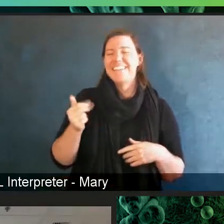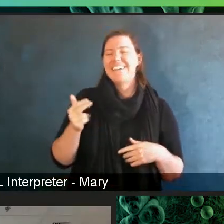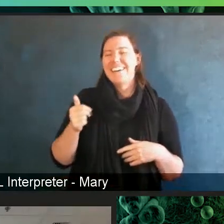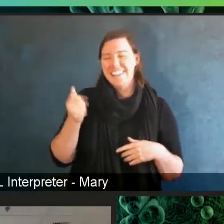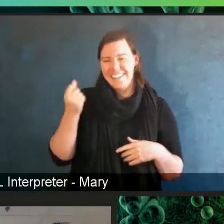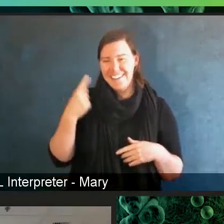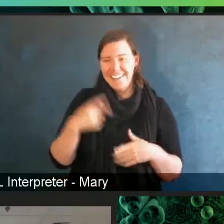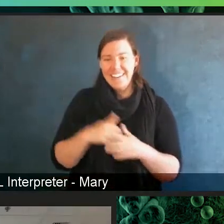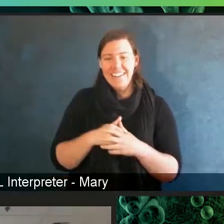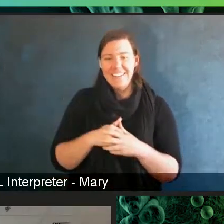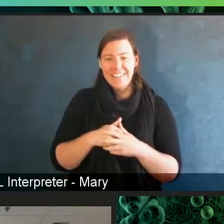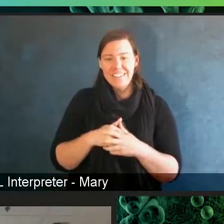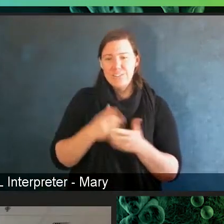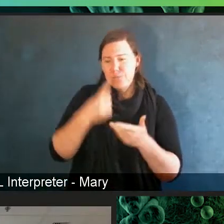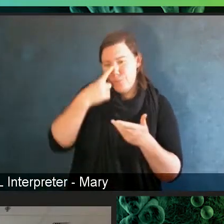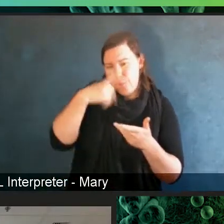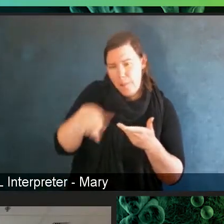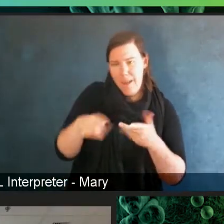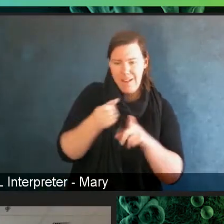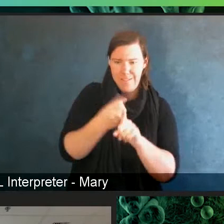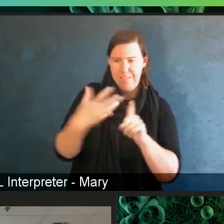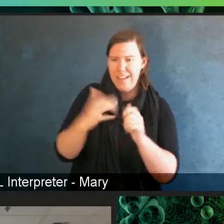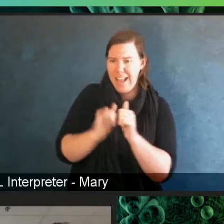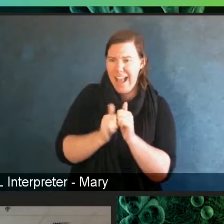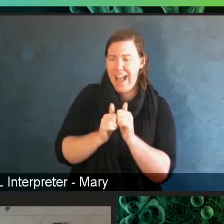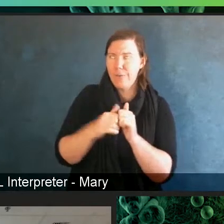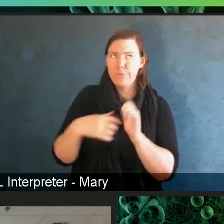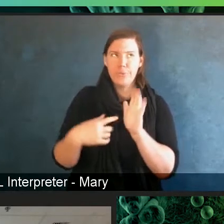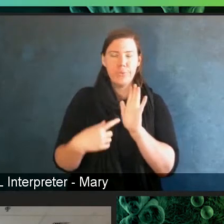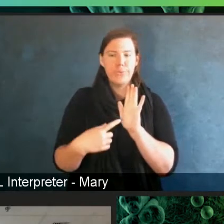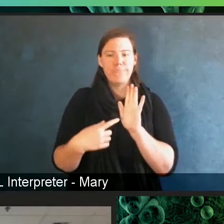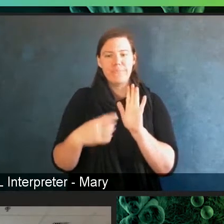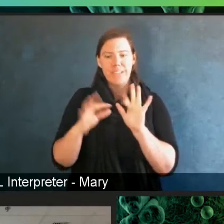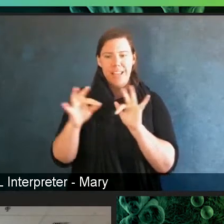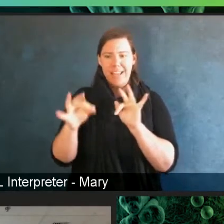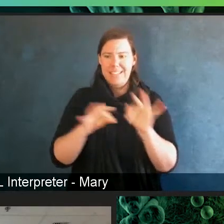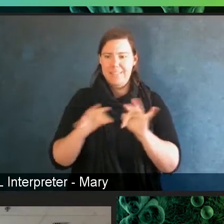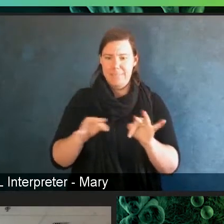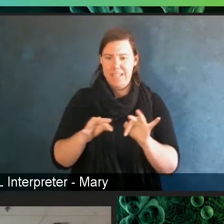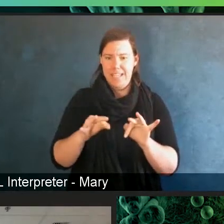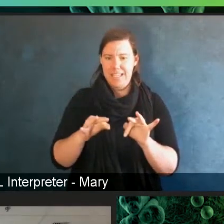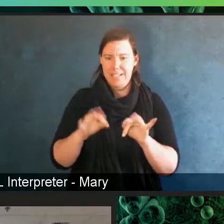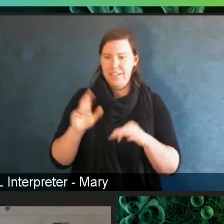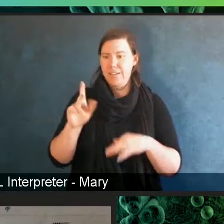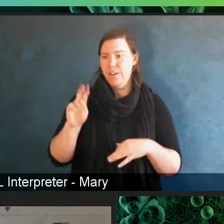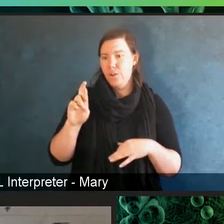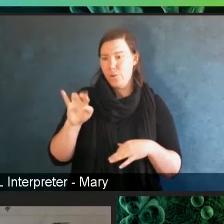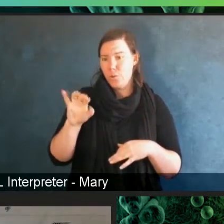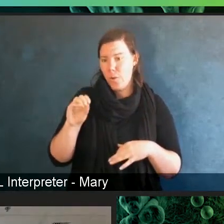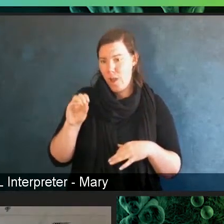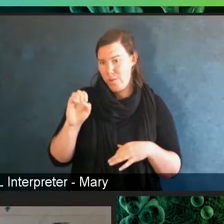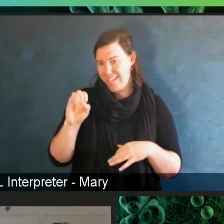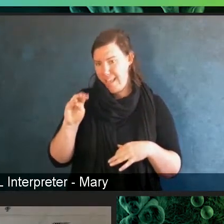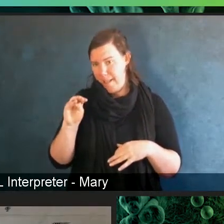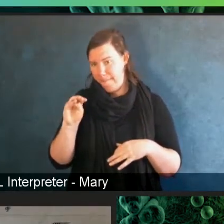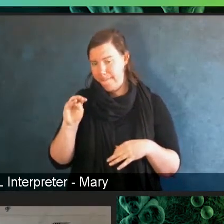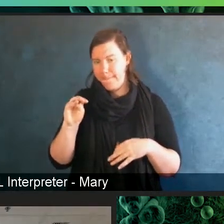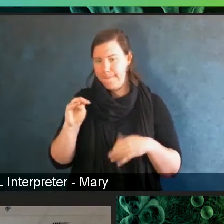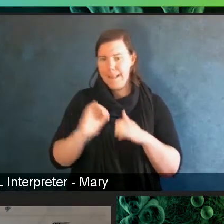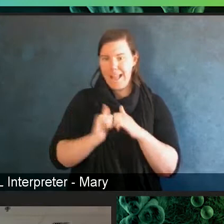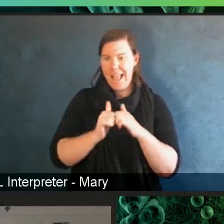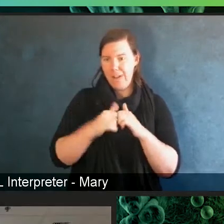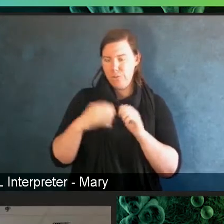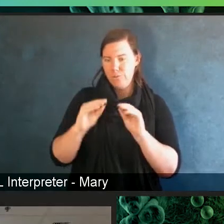them? So CryoEM in the past decade or so has enabled us to look